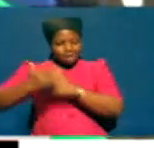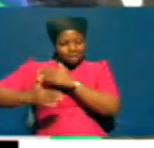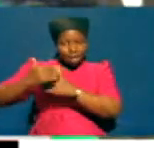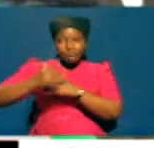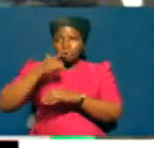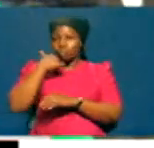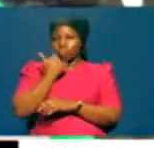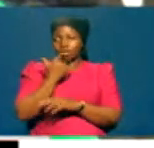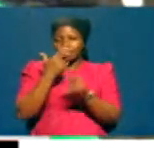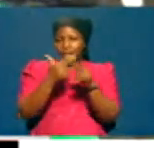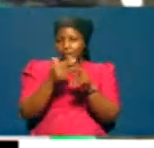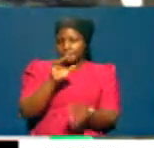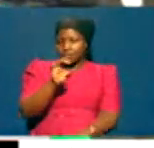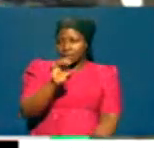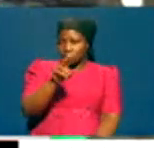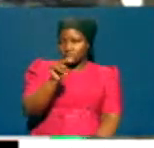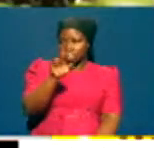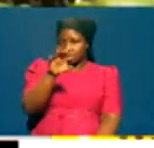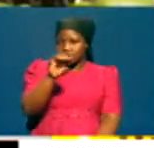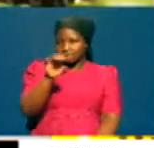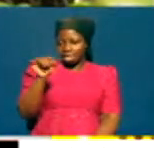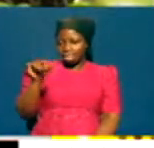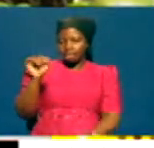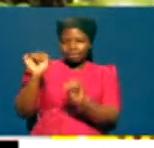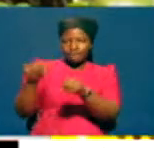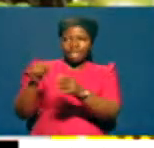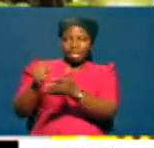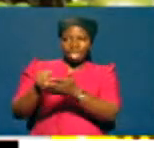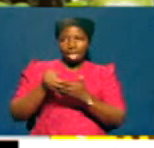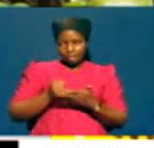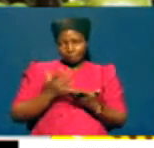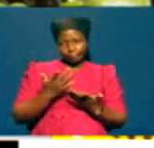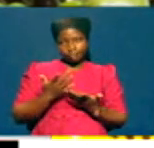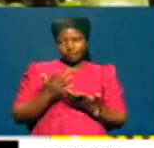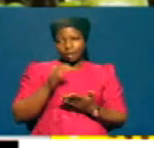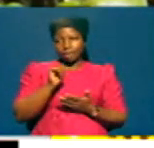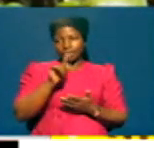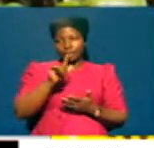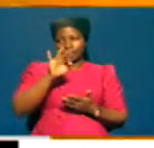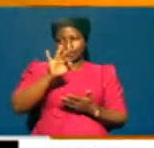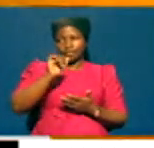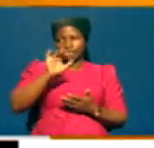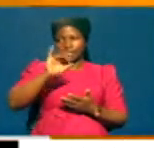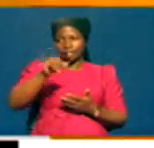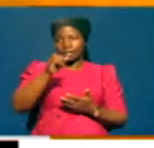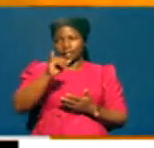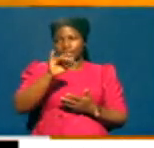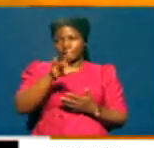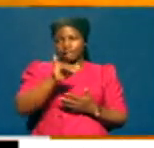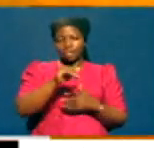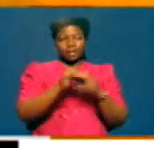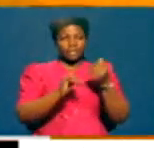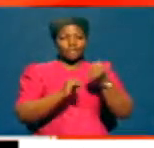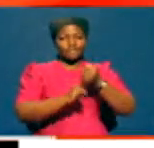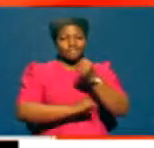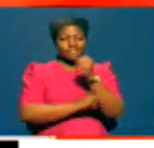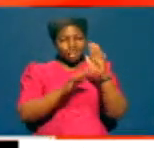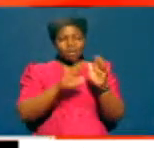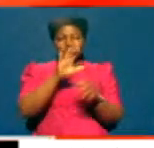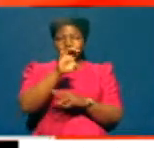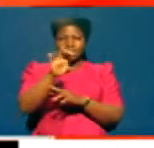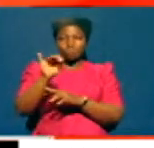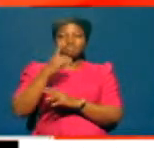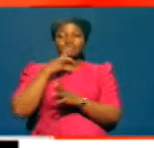Eunice, will at least help me. Alfajiri Limited founder and CEO Tomoko Yakushigawa says the demand for